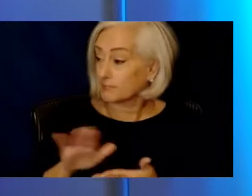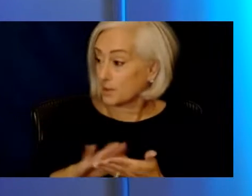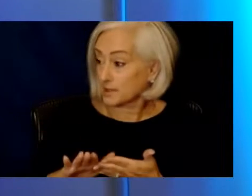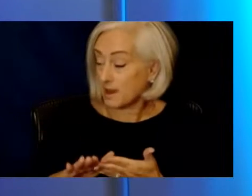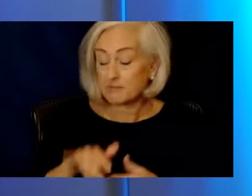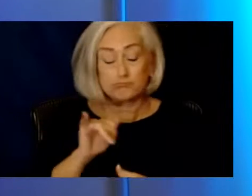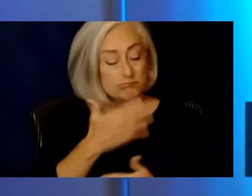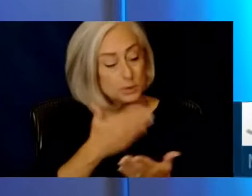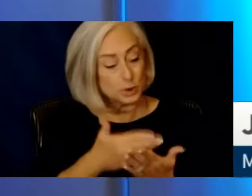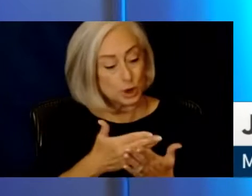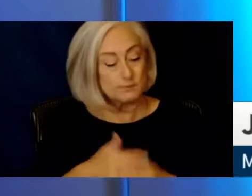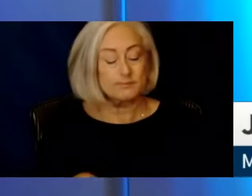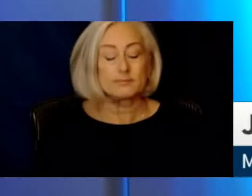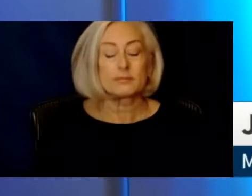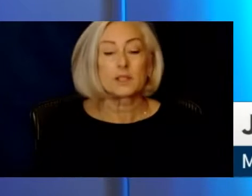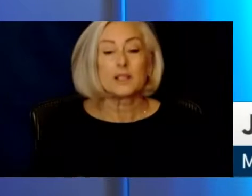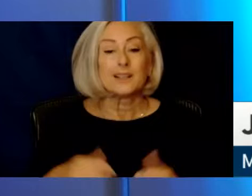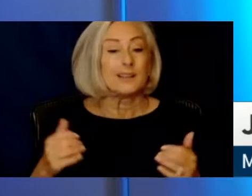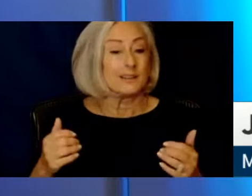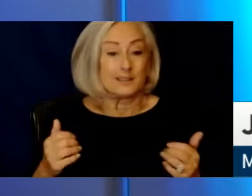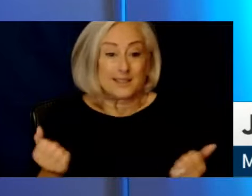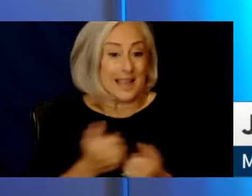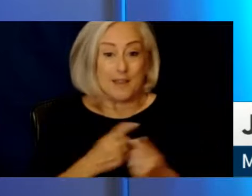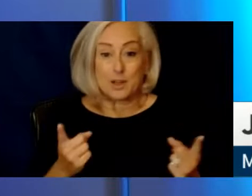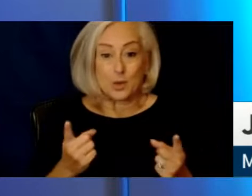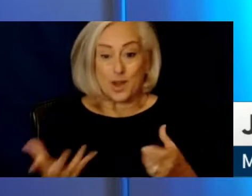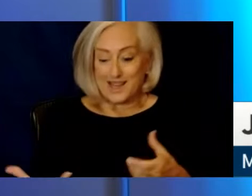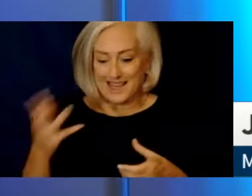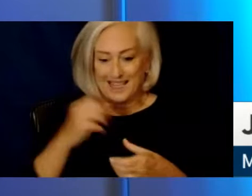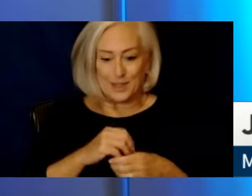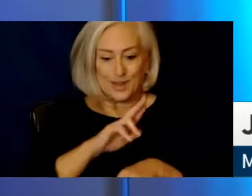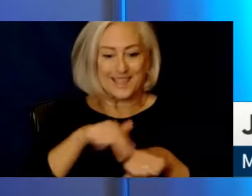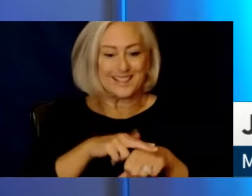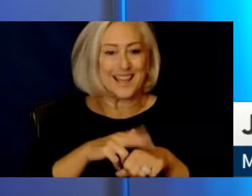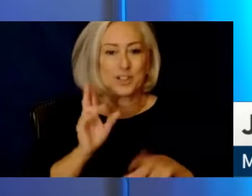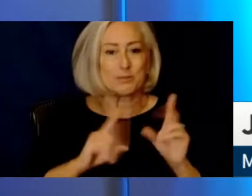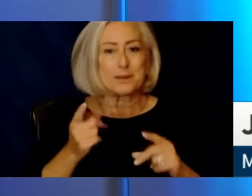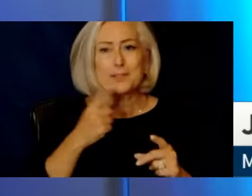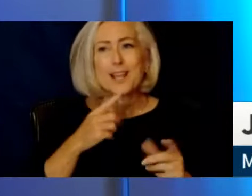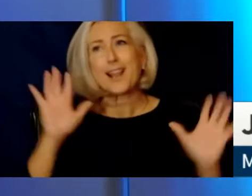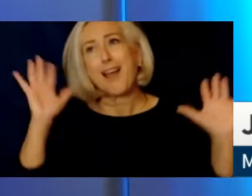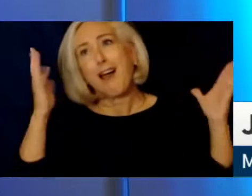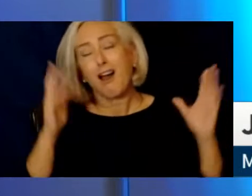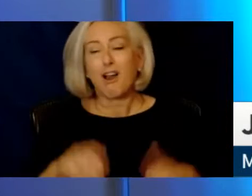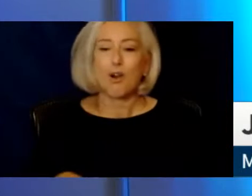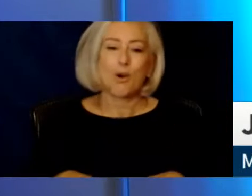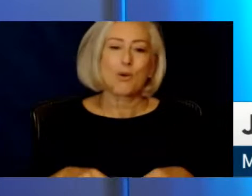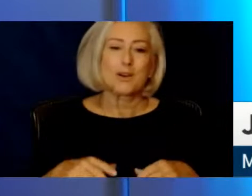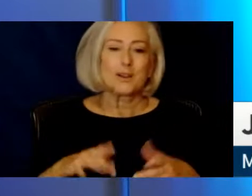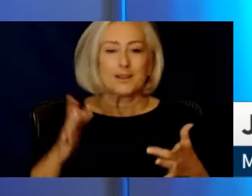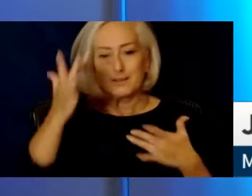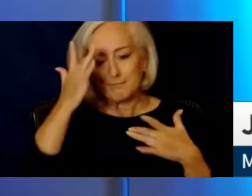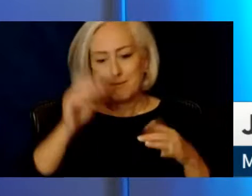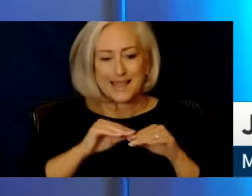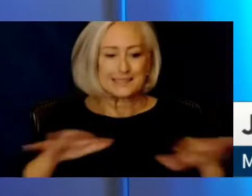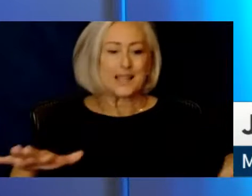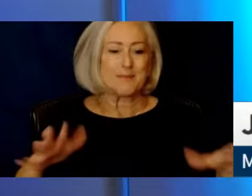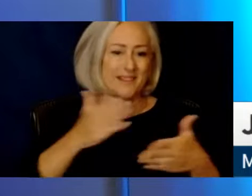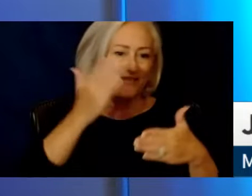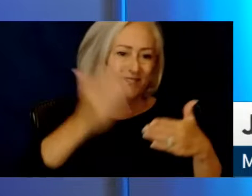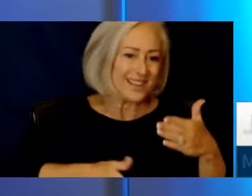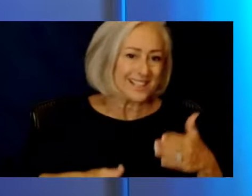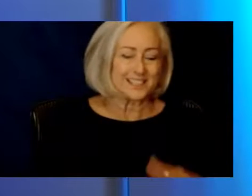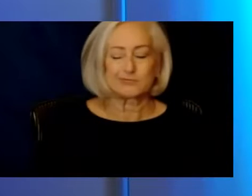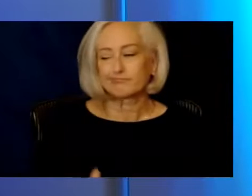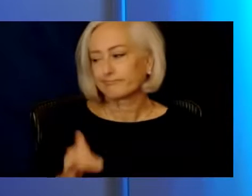then everyone, including some national figures, said the pandemic is over, and mistake. Everything began to be